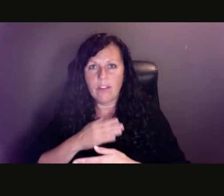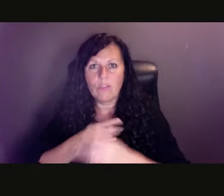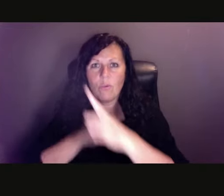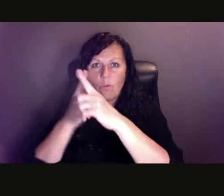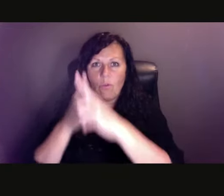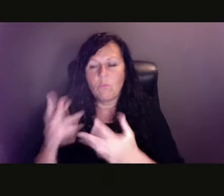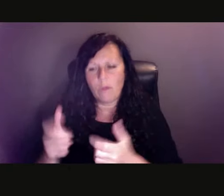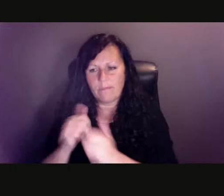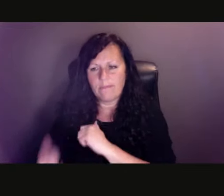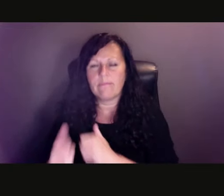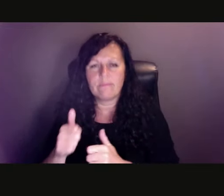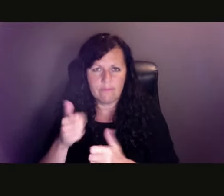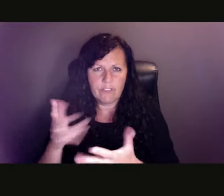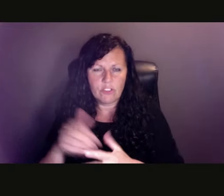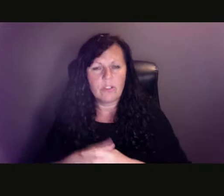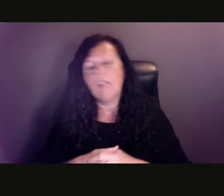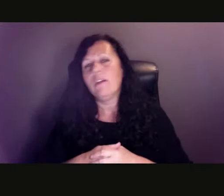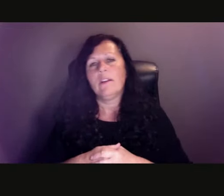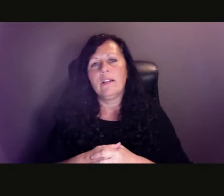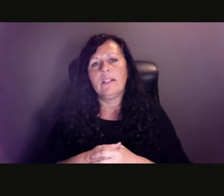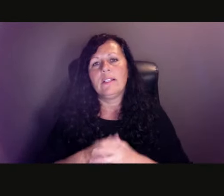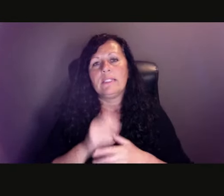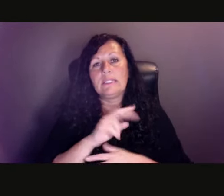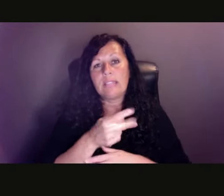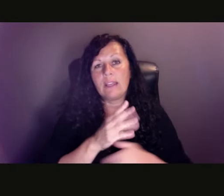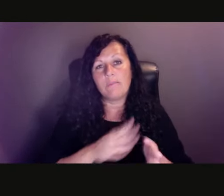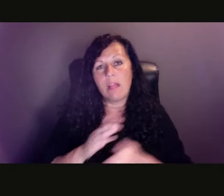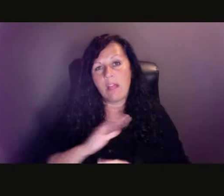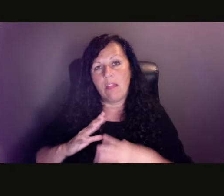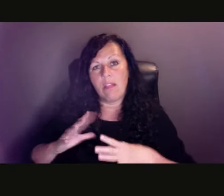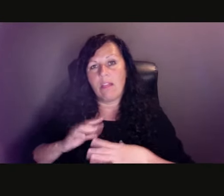I think that you guys have brought forward